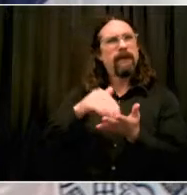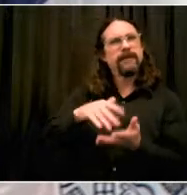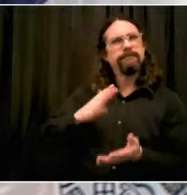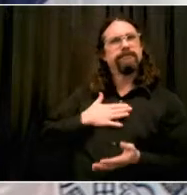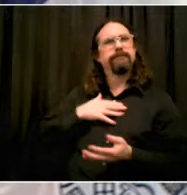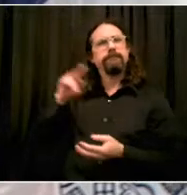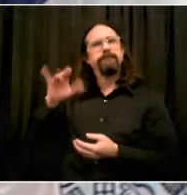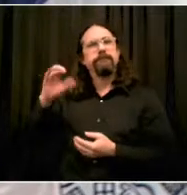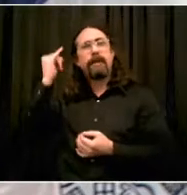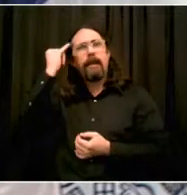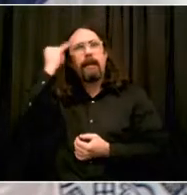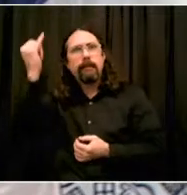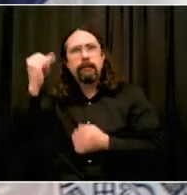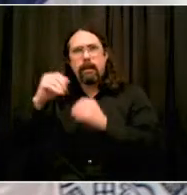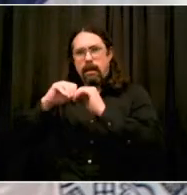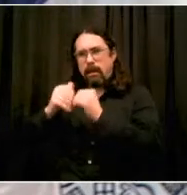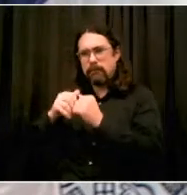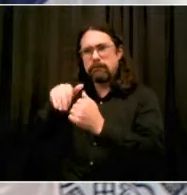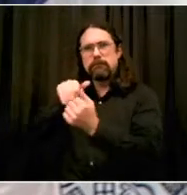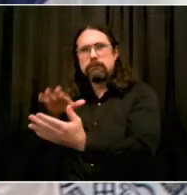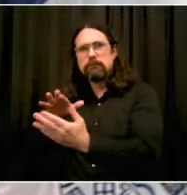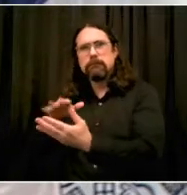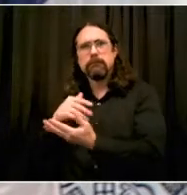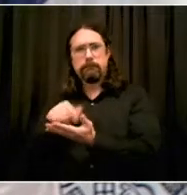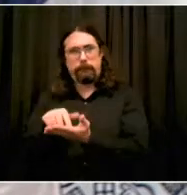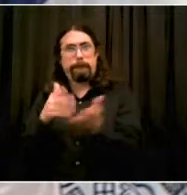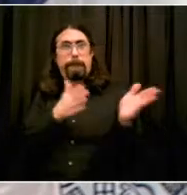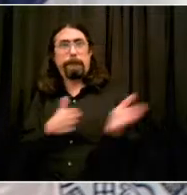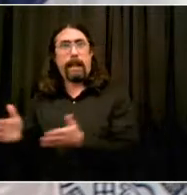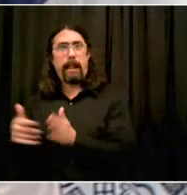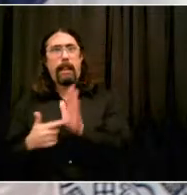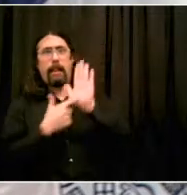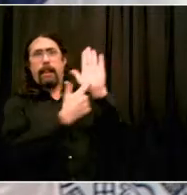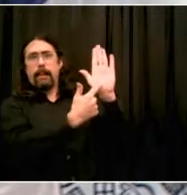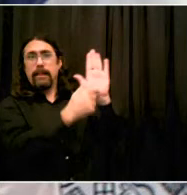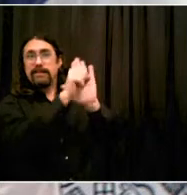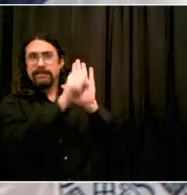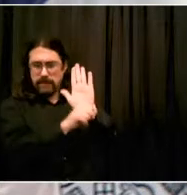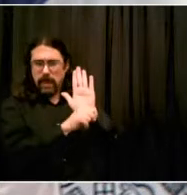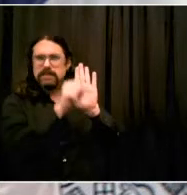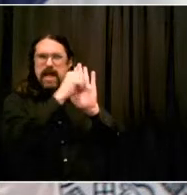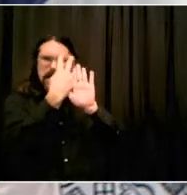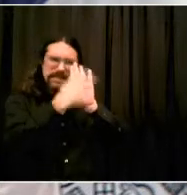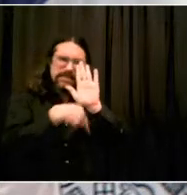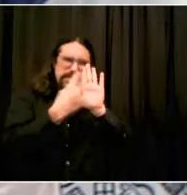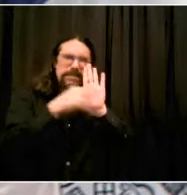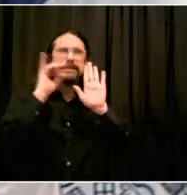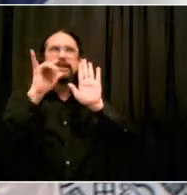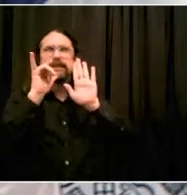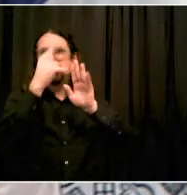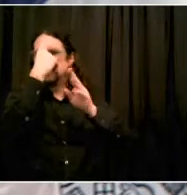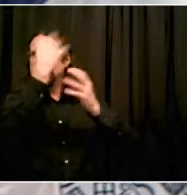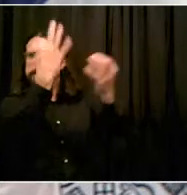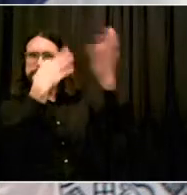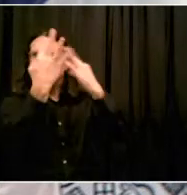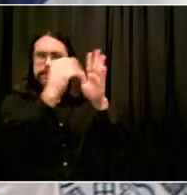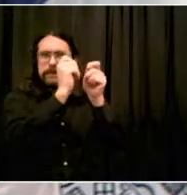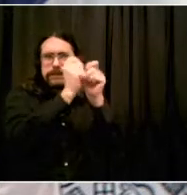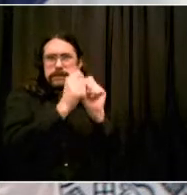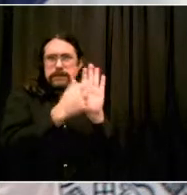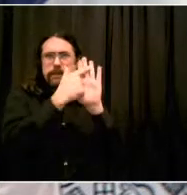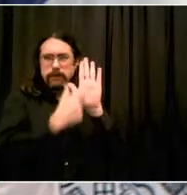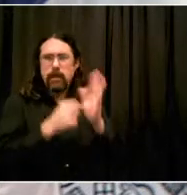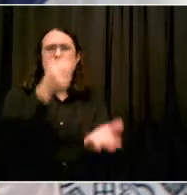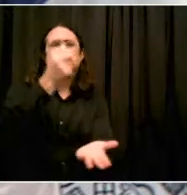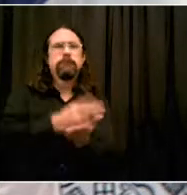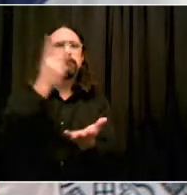from the worst of this disease, overcame that, became one of the safest places in the country, opened up the nation's largest school system, made